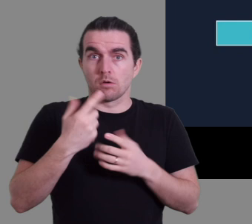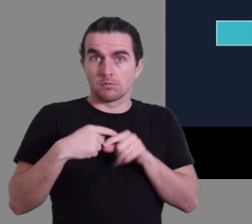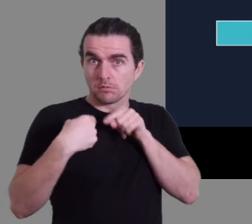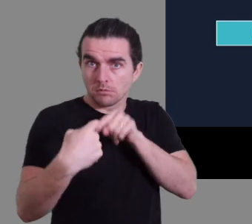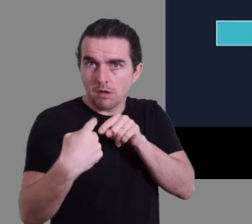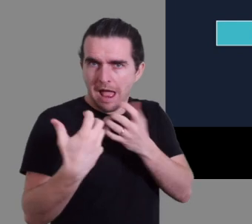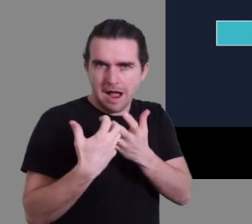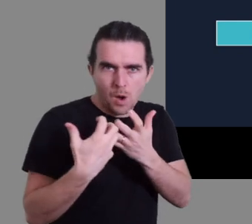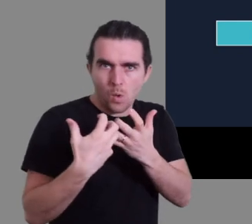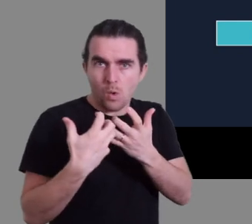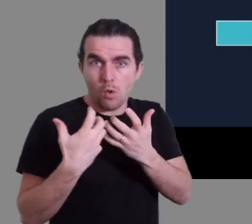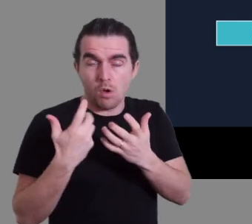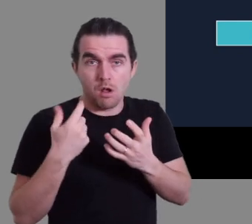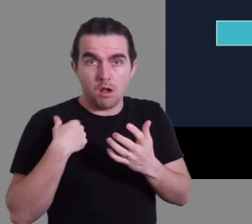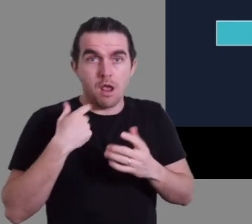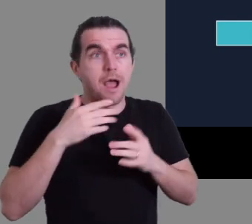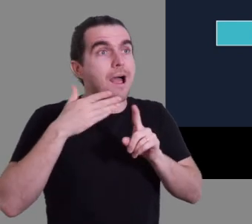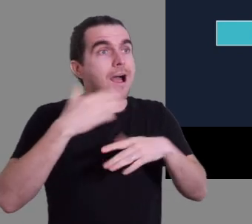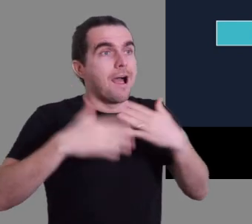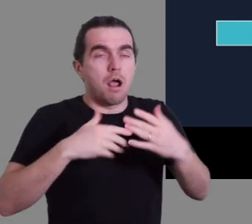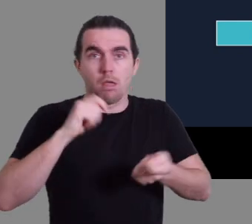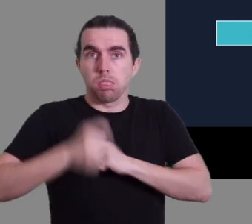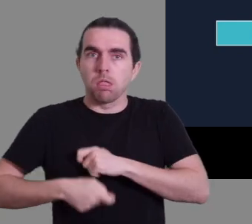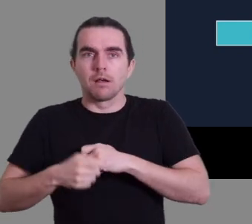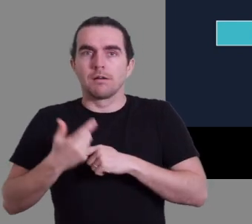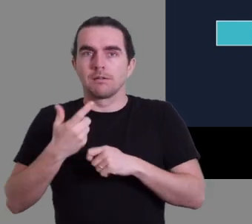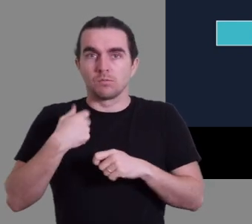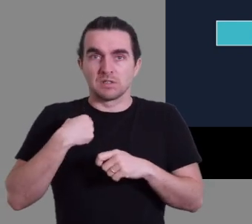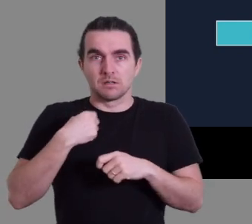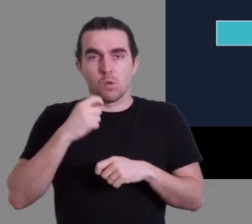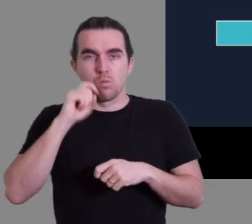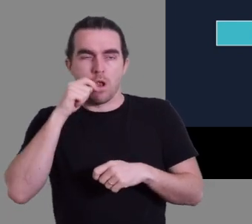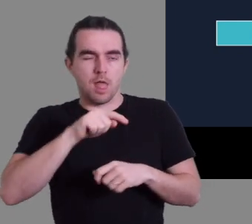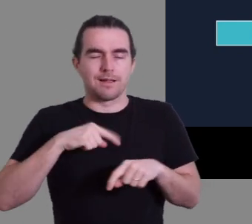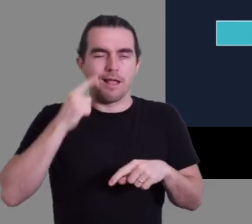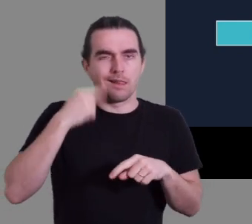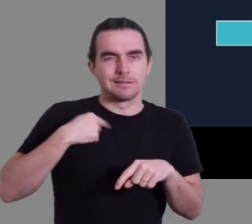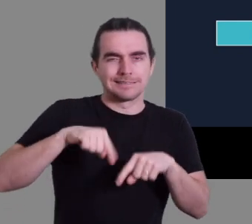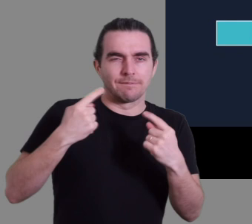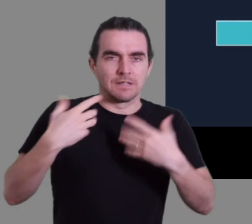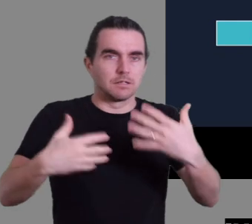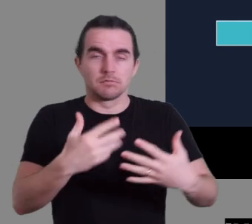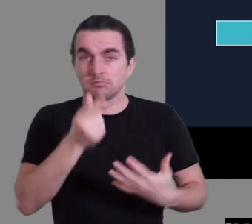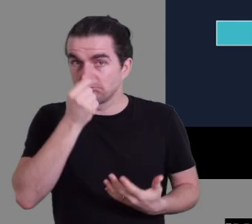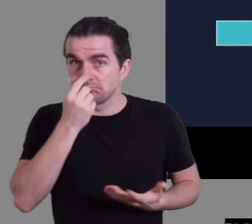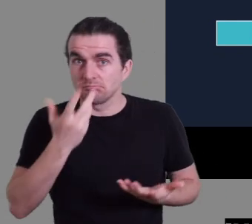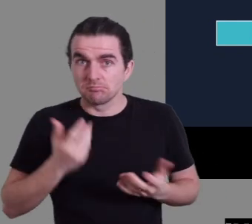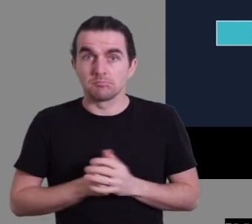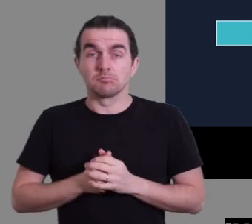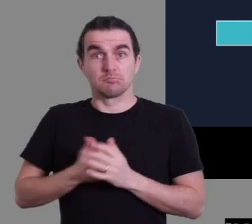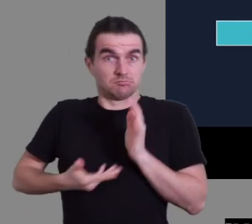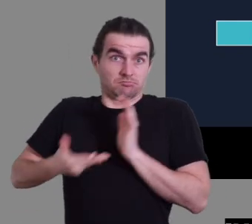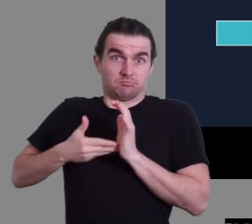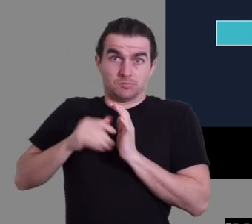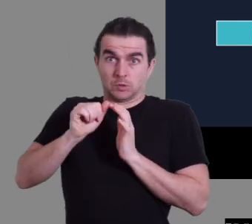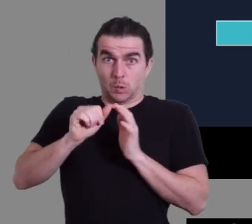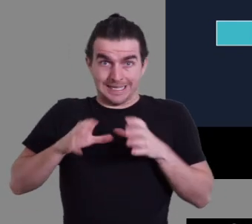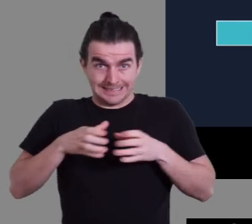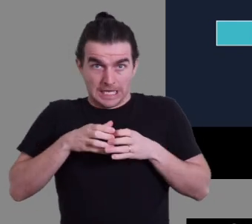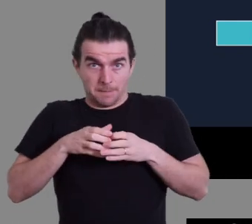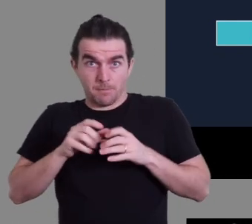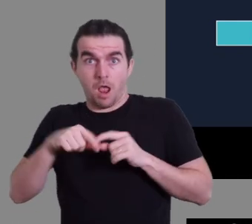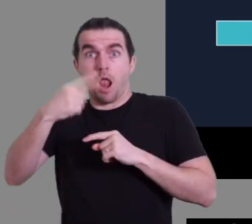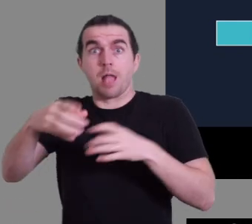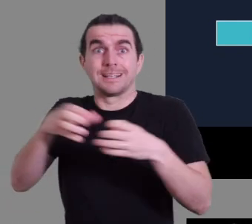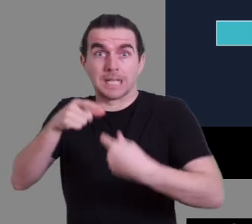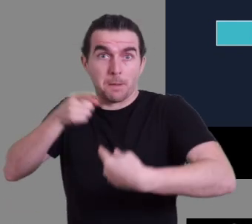or the opposite. Also, we're keeping the game, so I will act. You'll act differently. And your opposition as well, won't it?